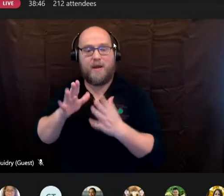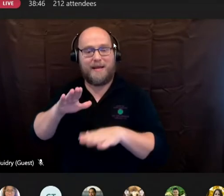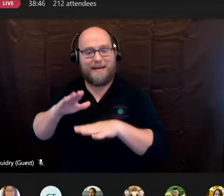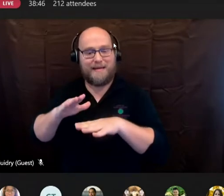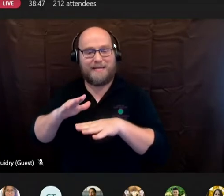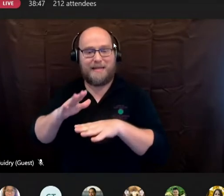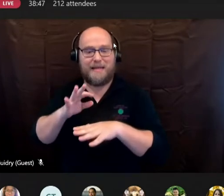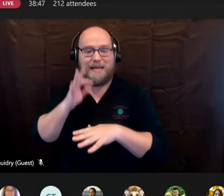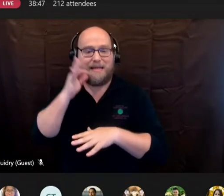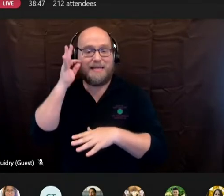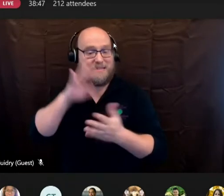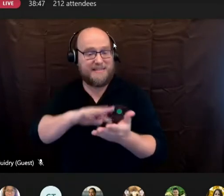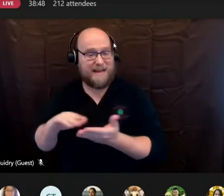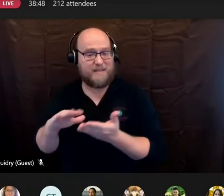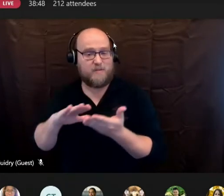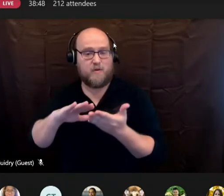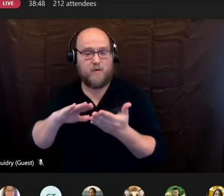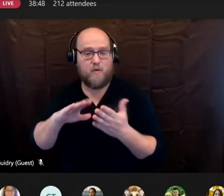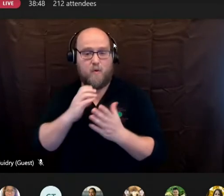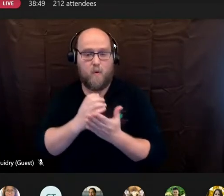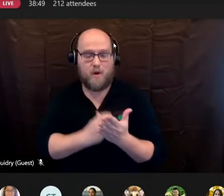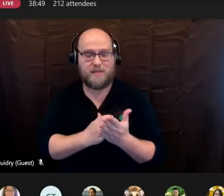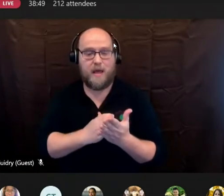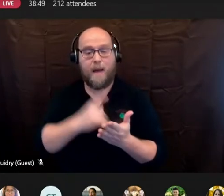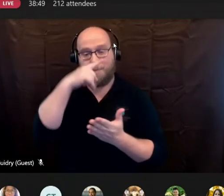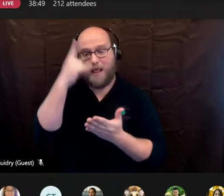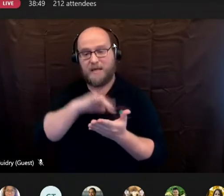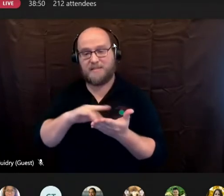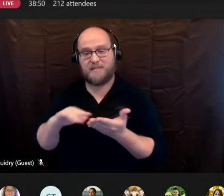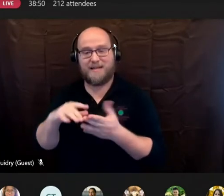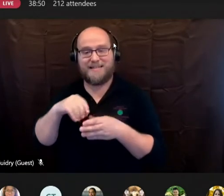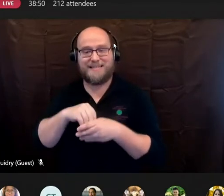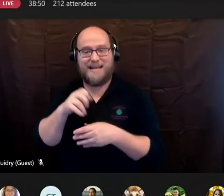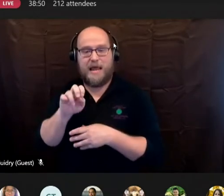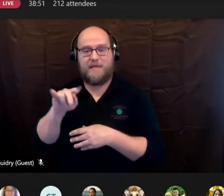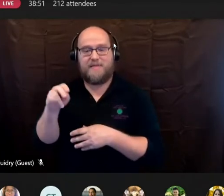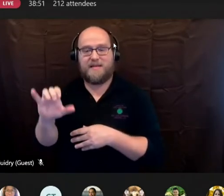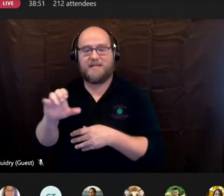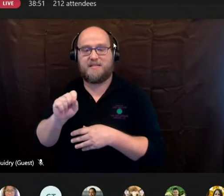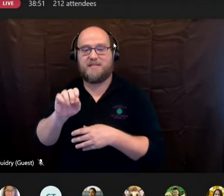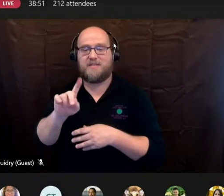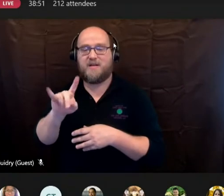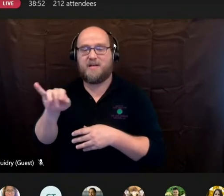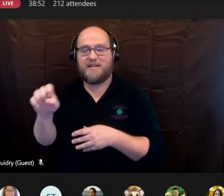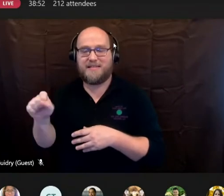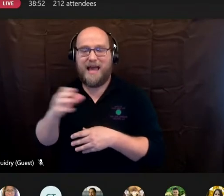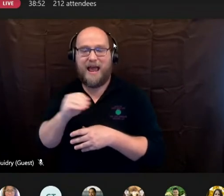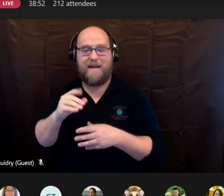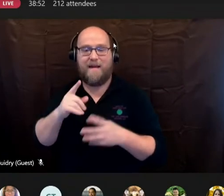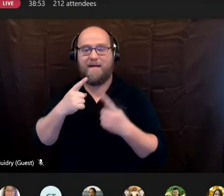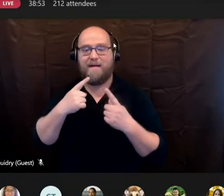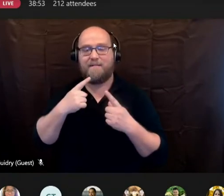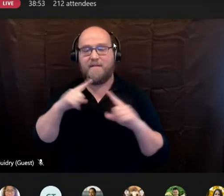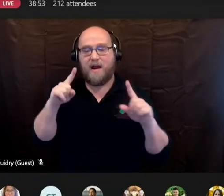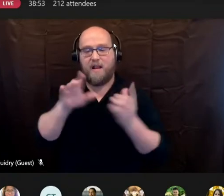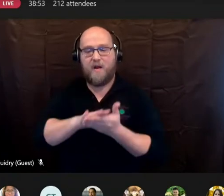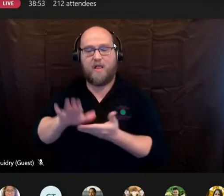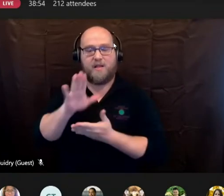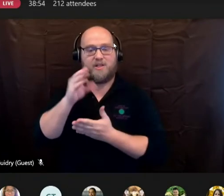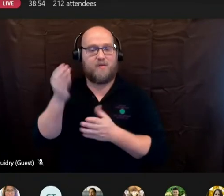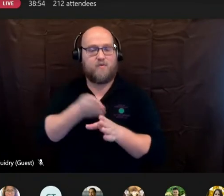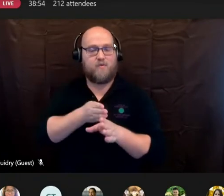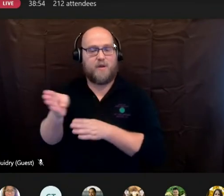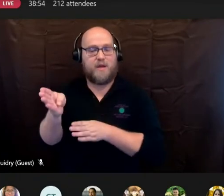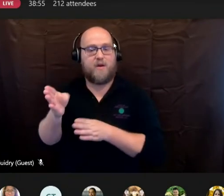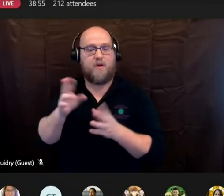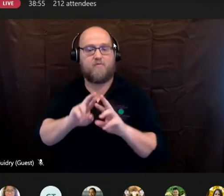include continued partnerships with an organization called Equal Opportunity Schools, our program Naviance, our